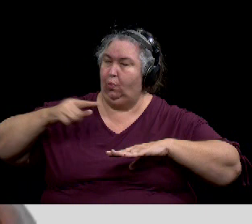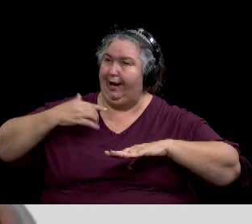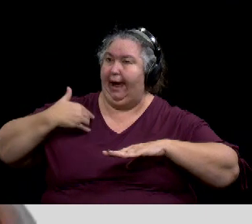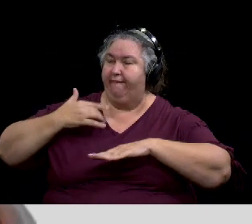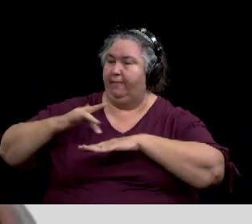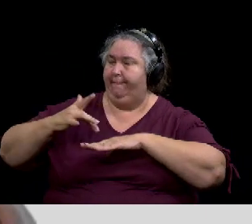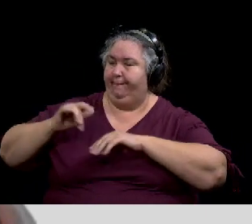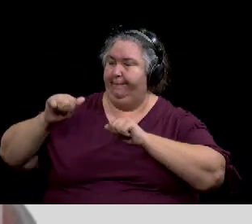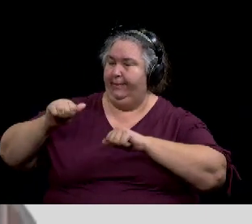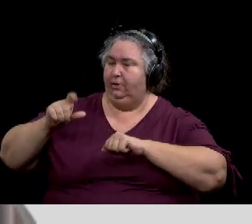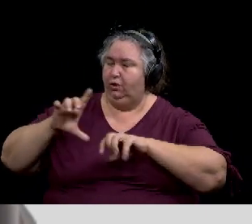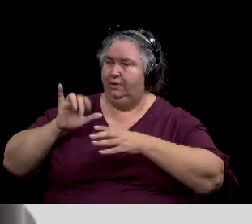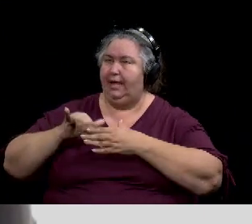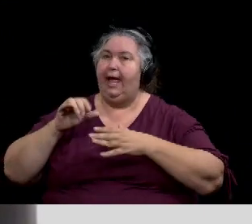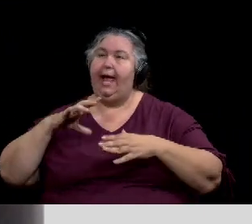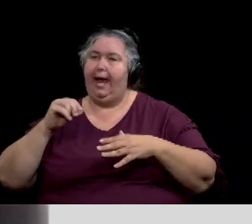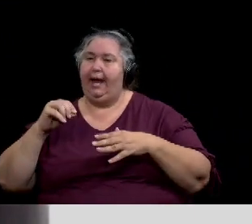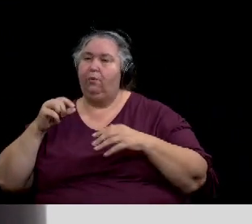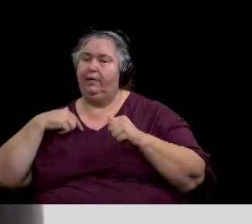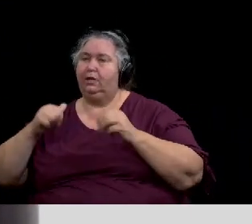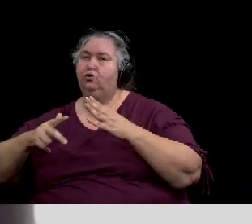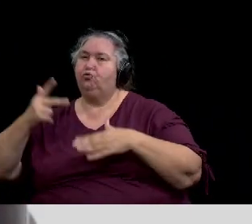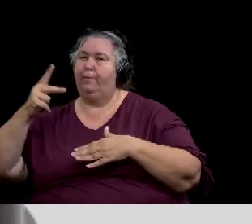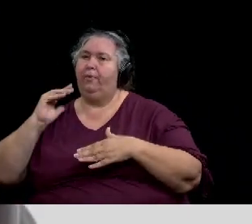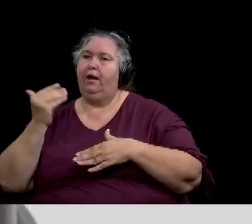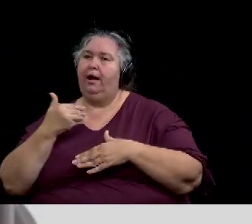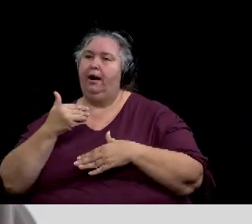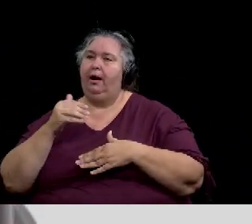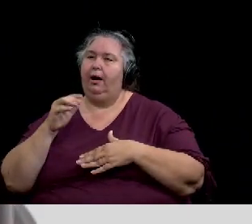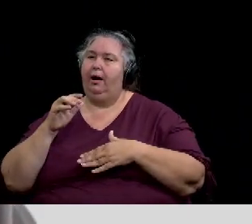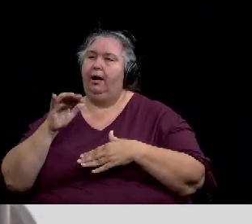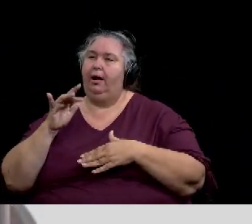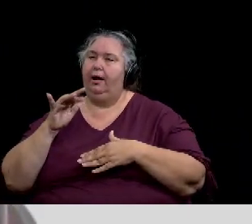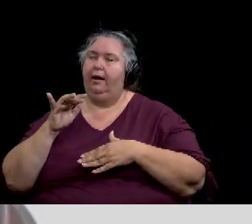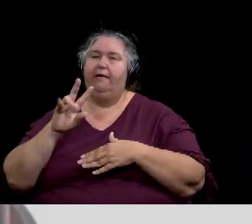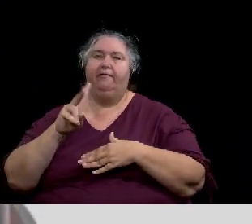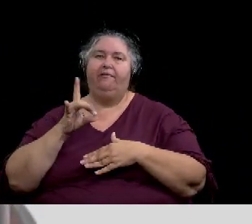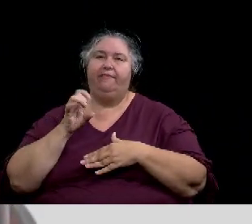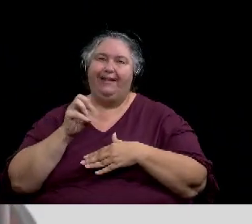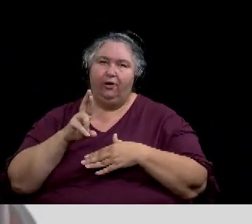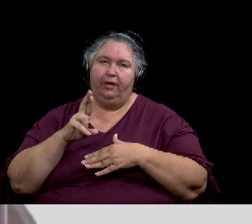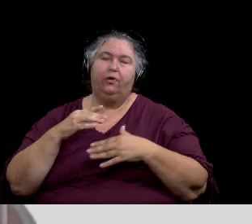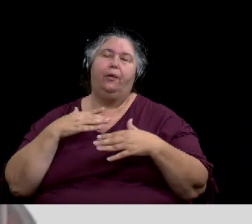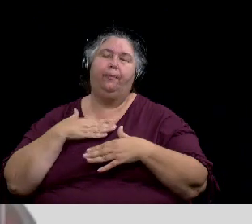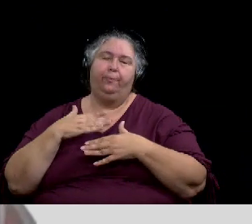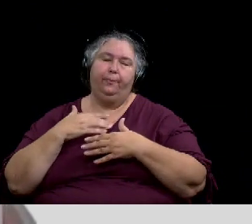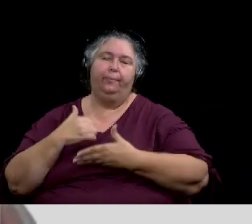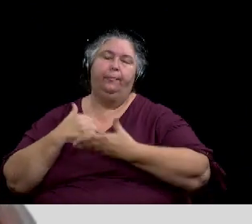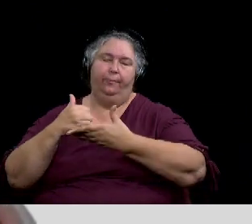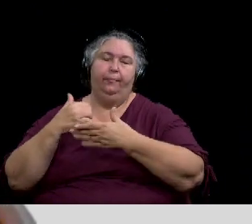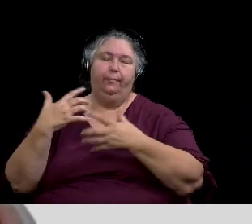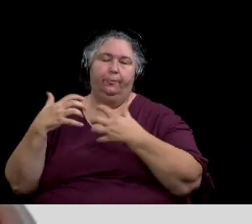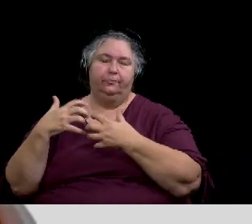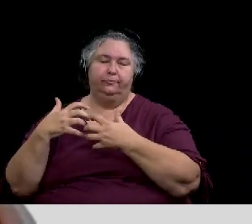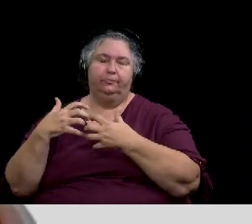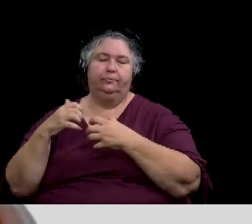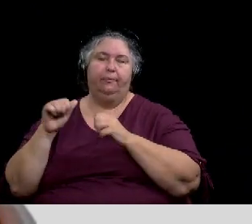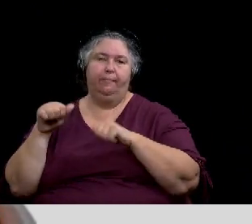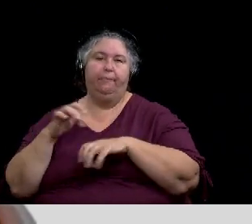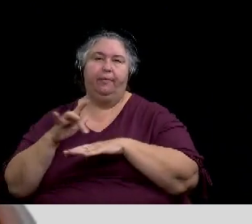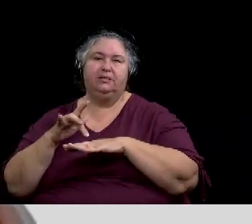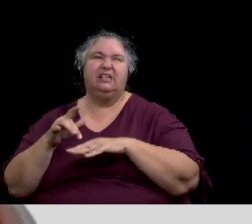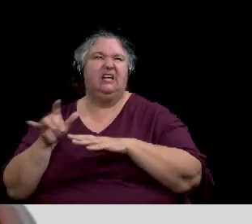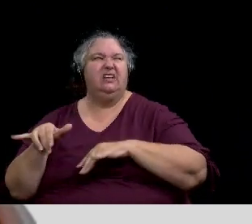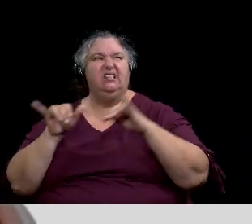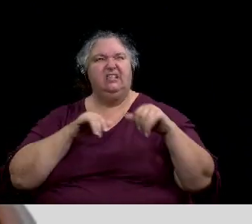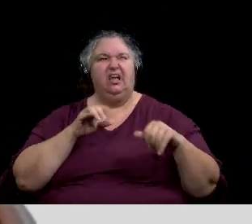triple our ventilator capacity. So I think that much like what Dr. Eliason alluded to, I think we have